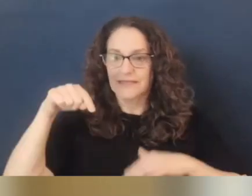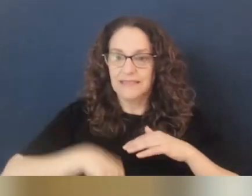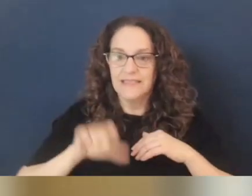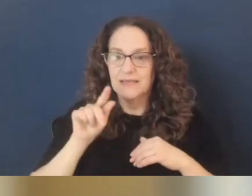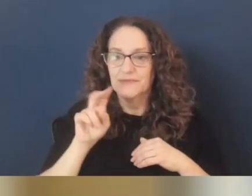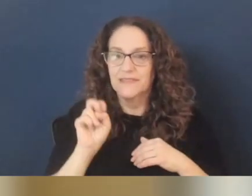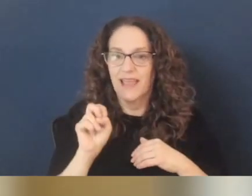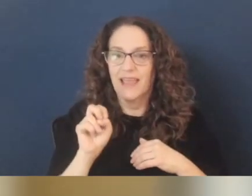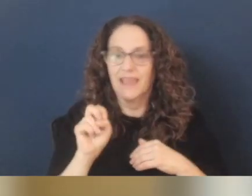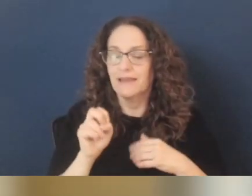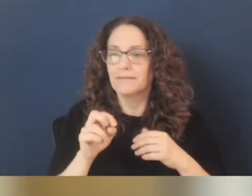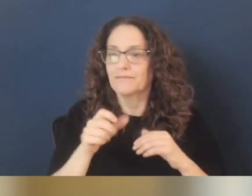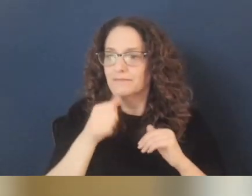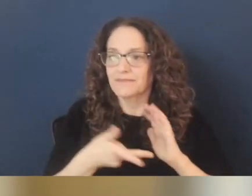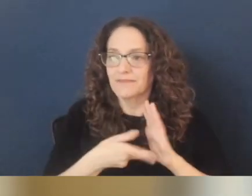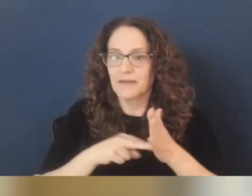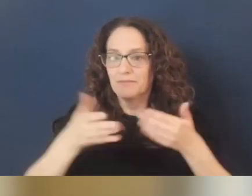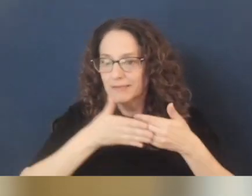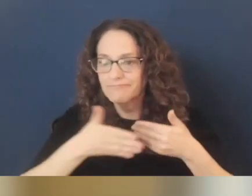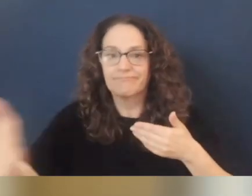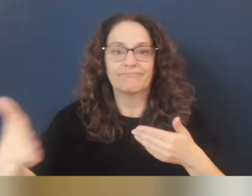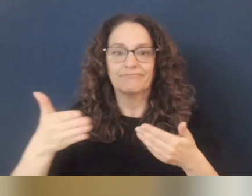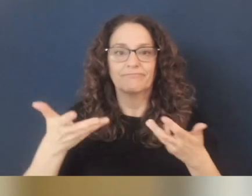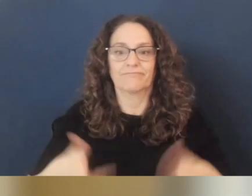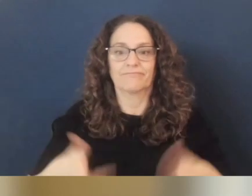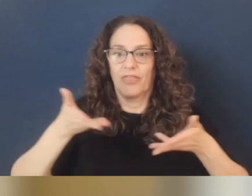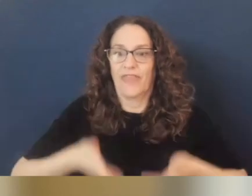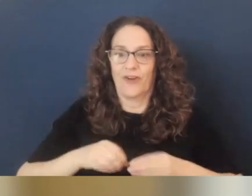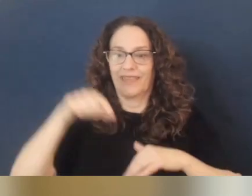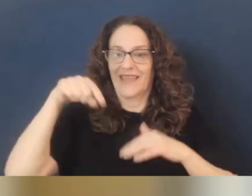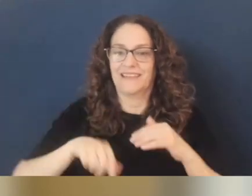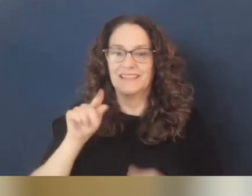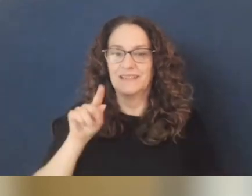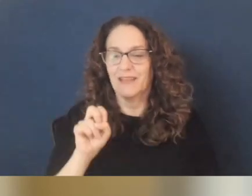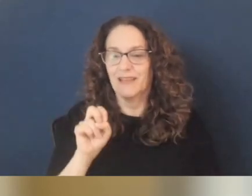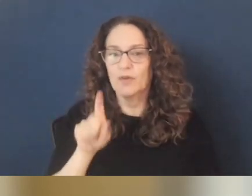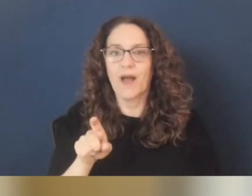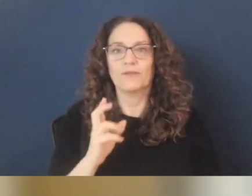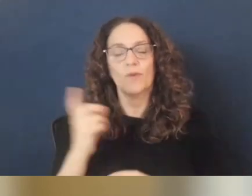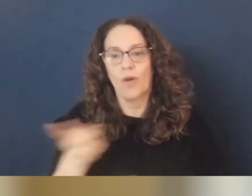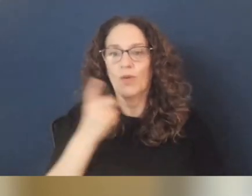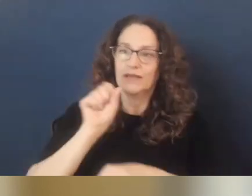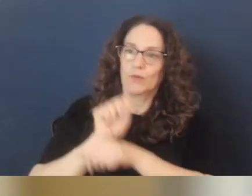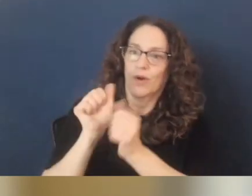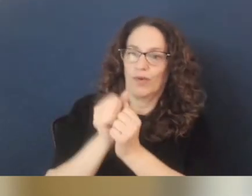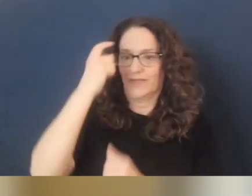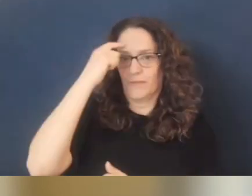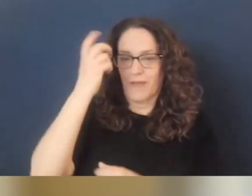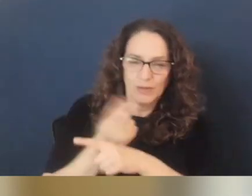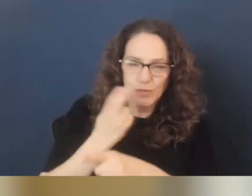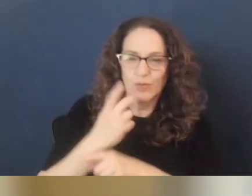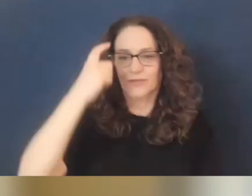think intelligently. We need to think effectively. We need to be able to use our mind. And it's not uncommon